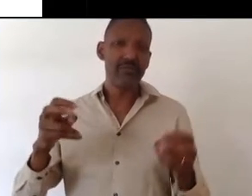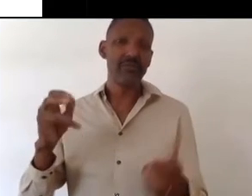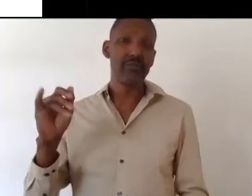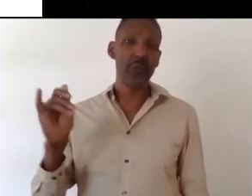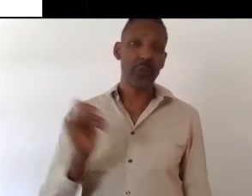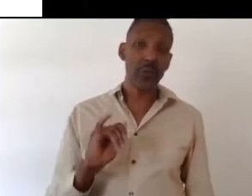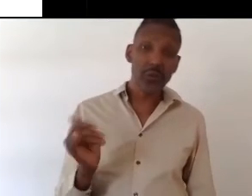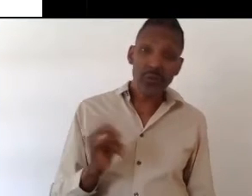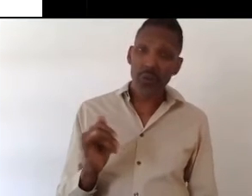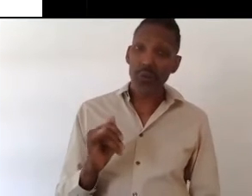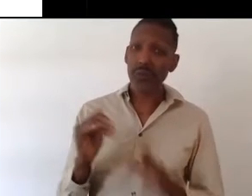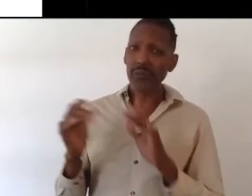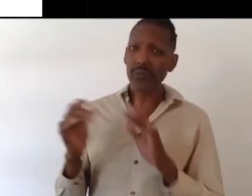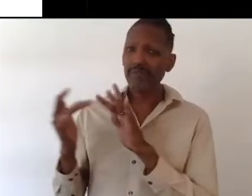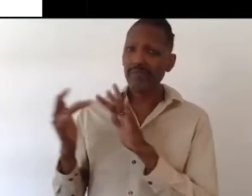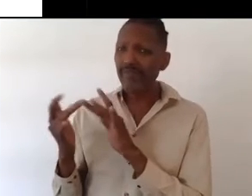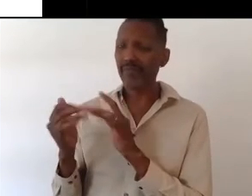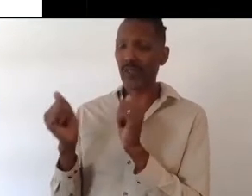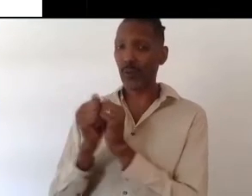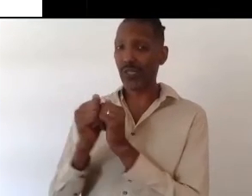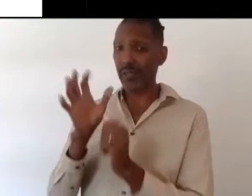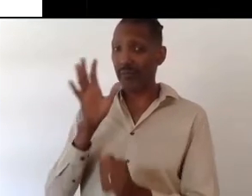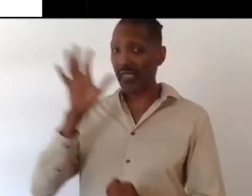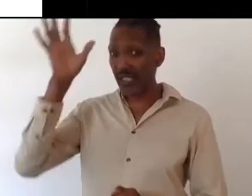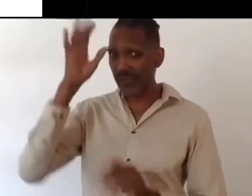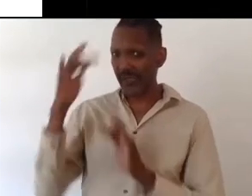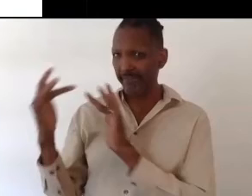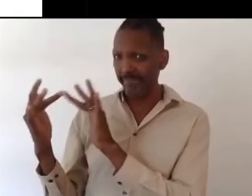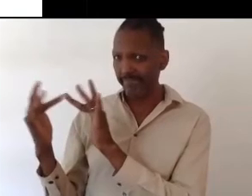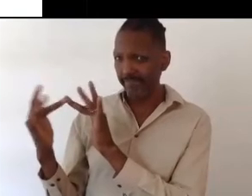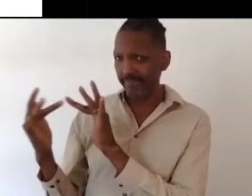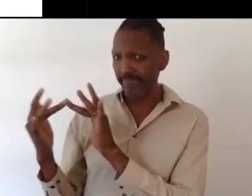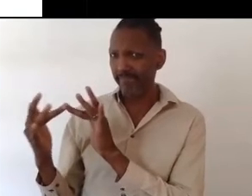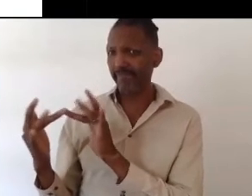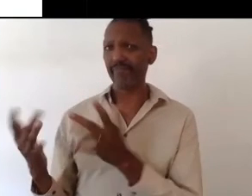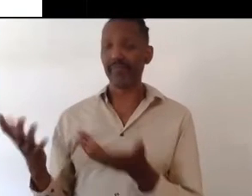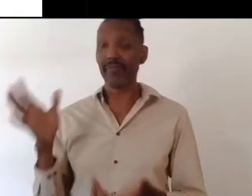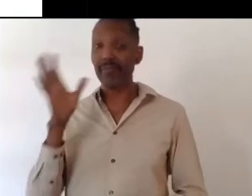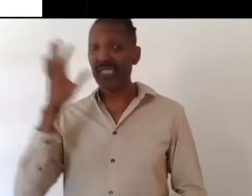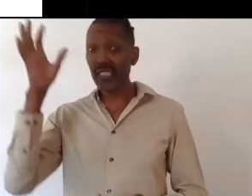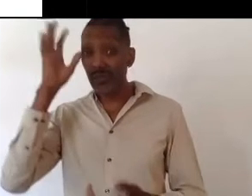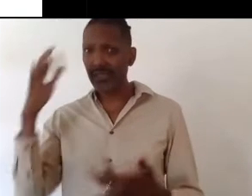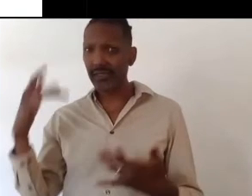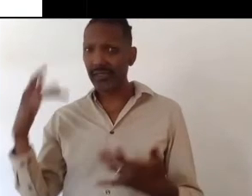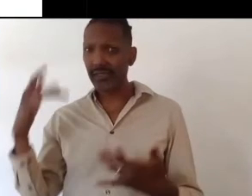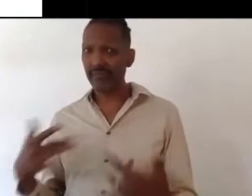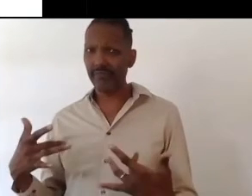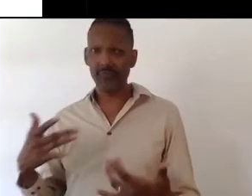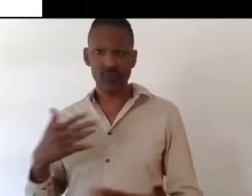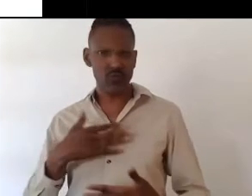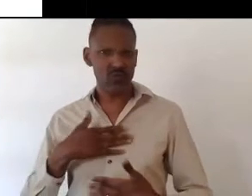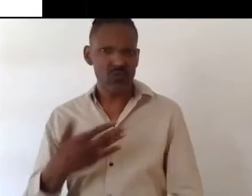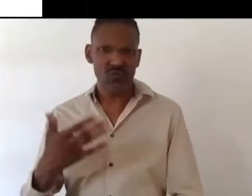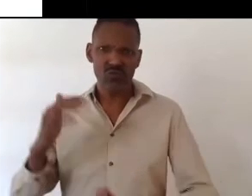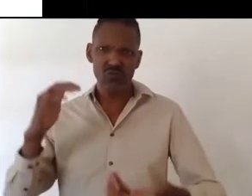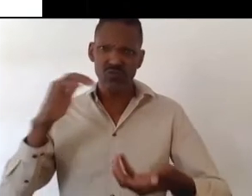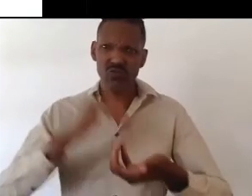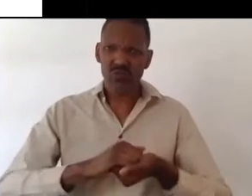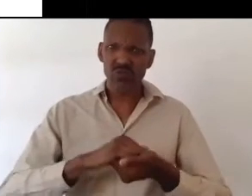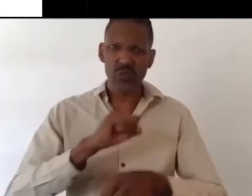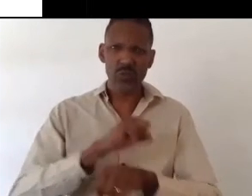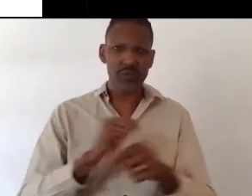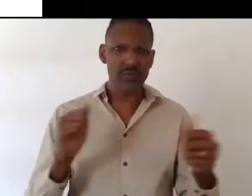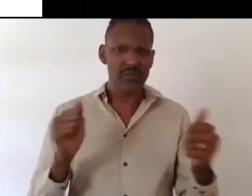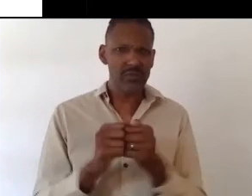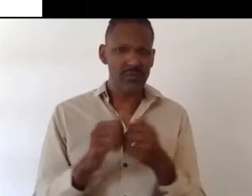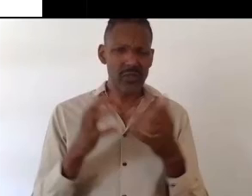doing things that really challenge and enrich their child's educational experiences. Two, choose